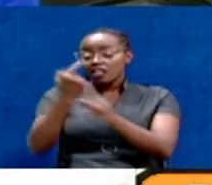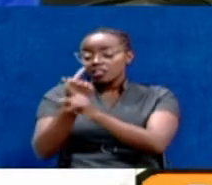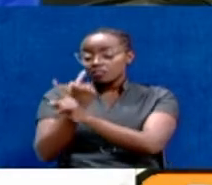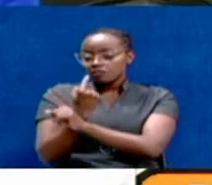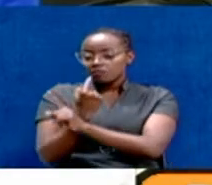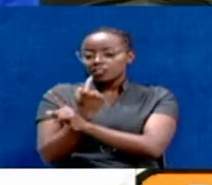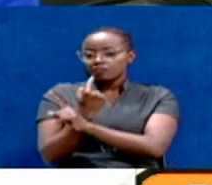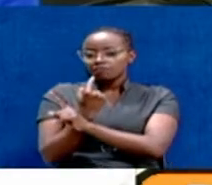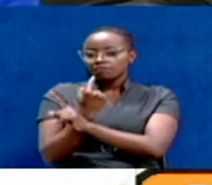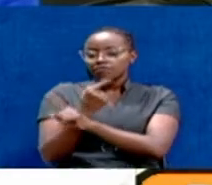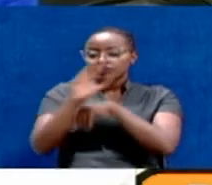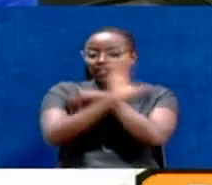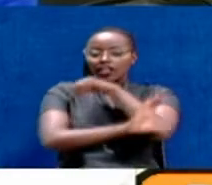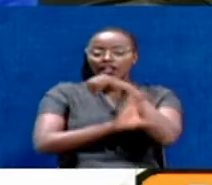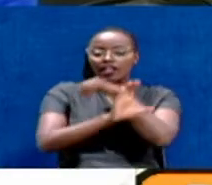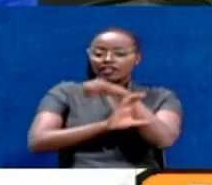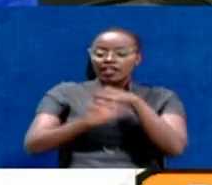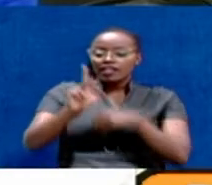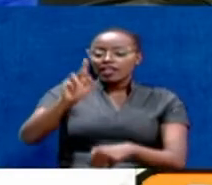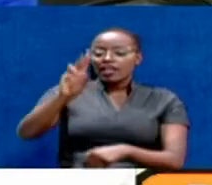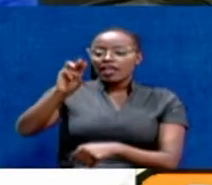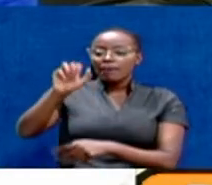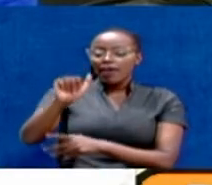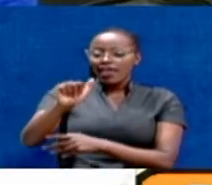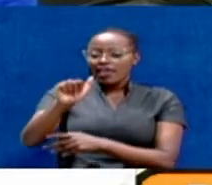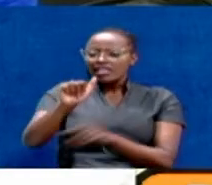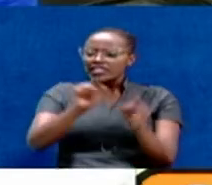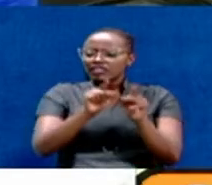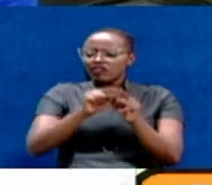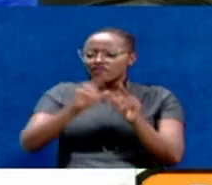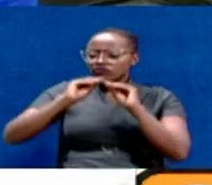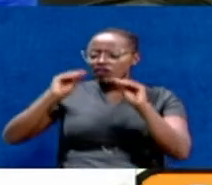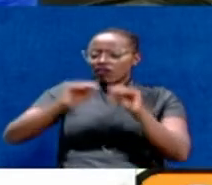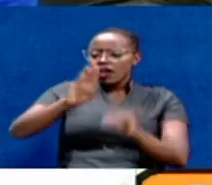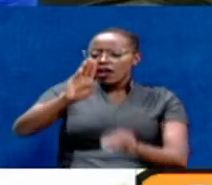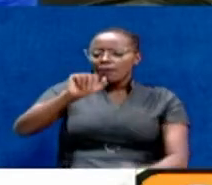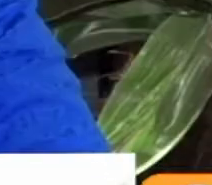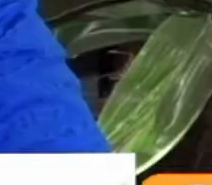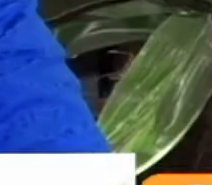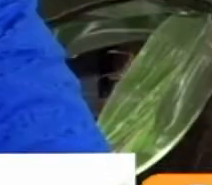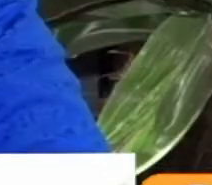nationalities. This is where maritime education,